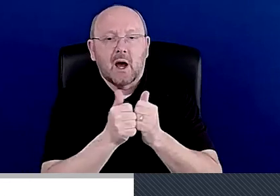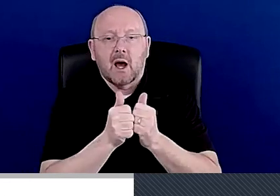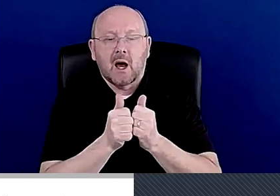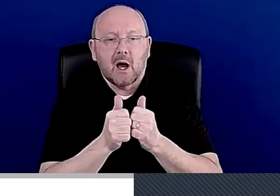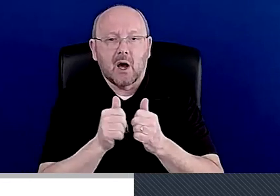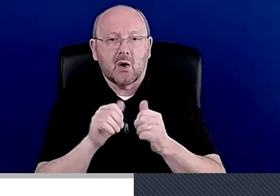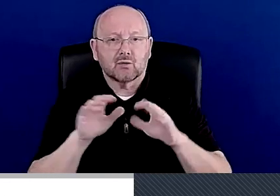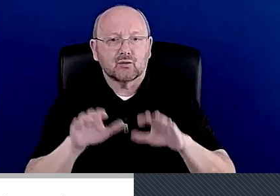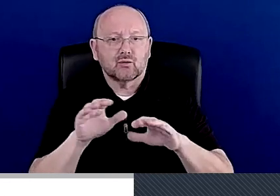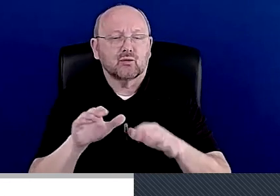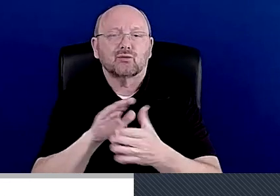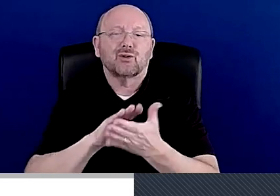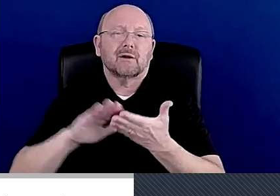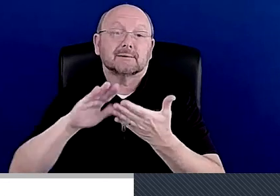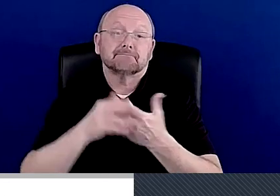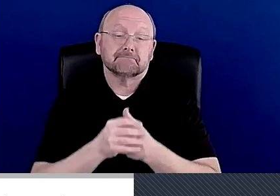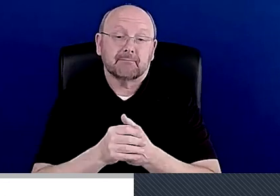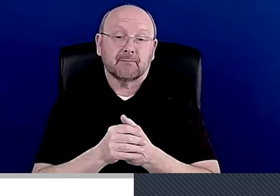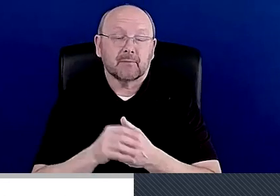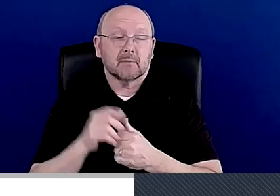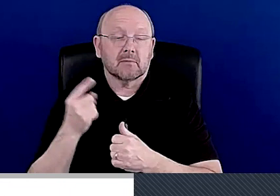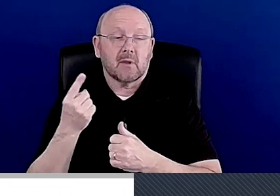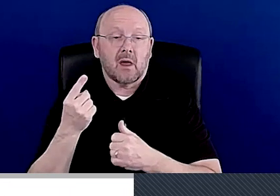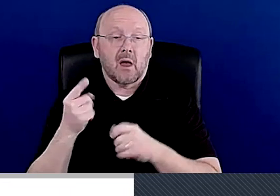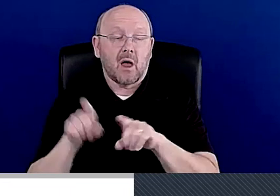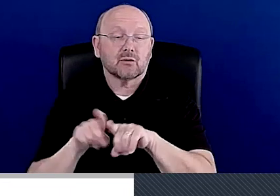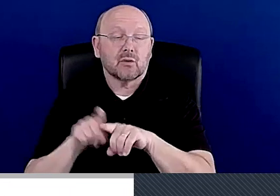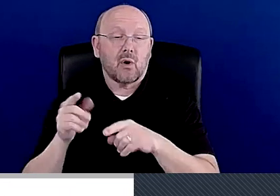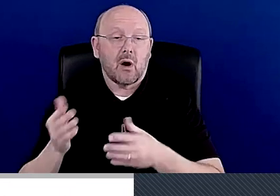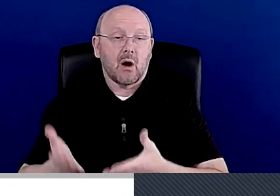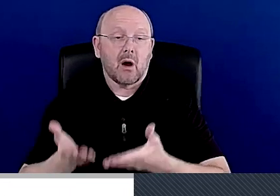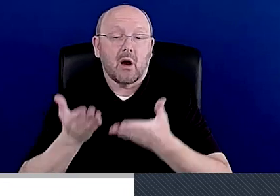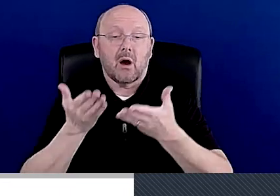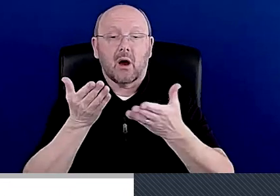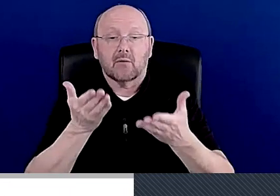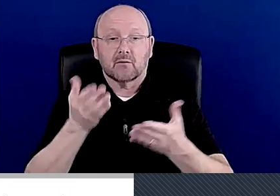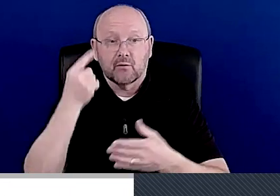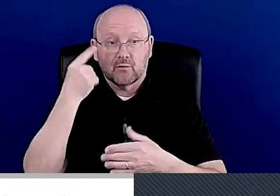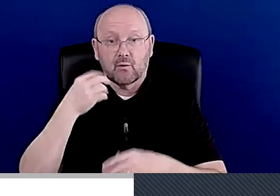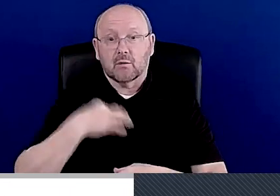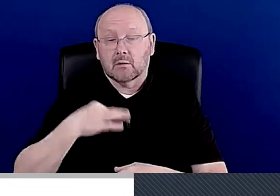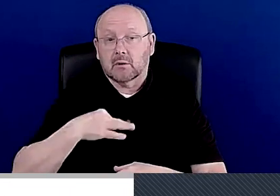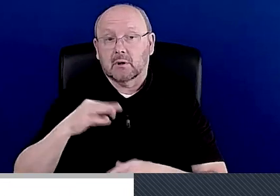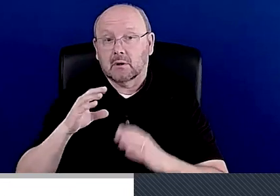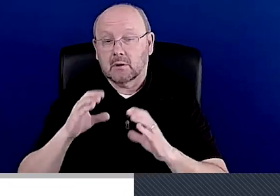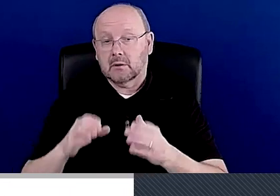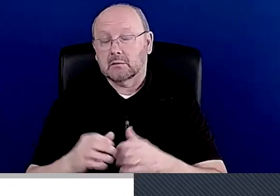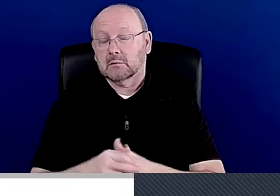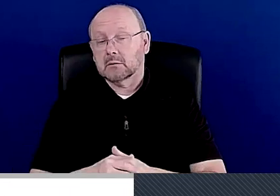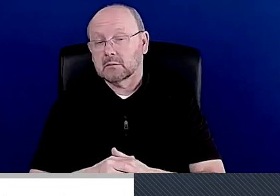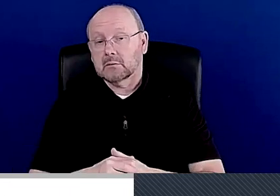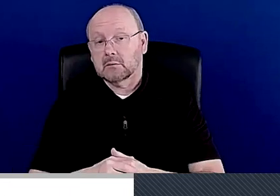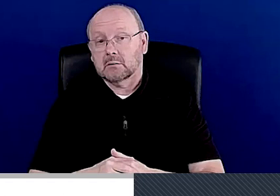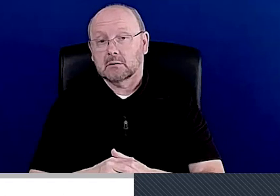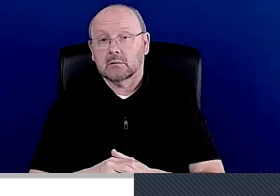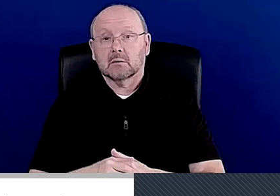And then we also offer some other types of 4-credit pathway courses, which all of these things I